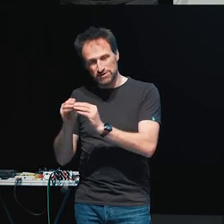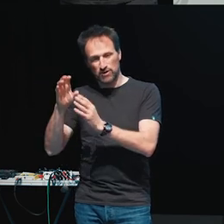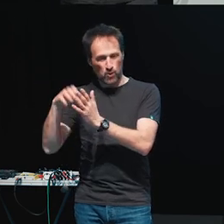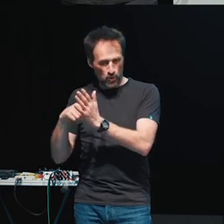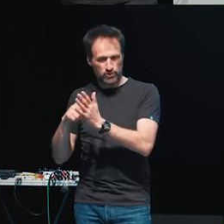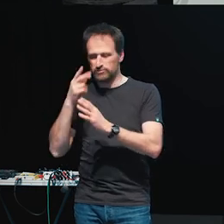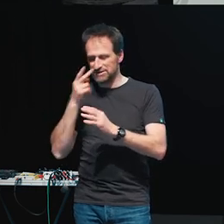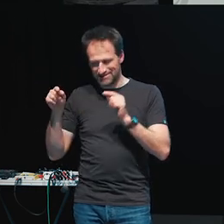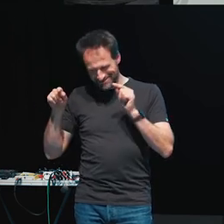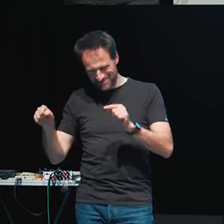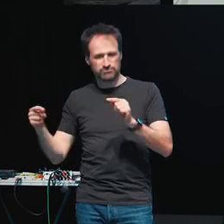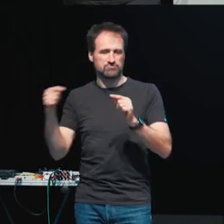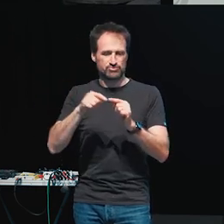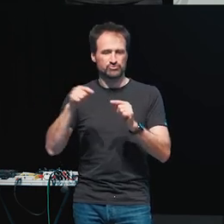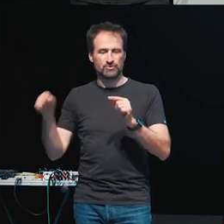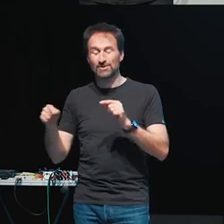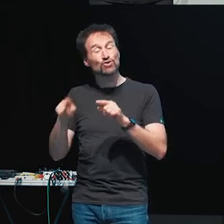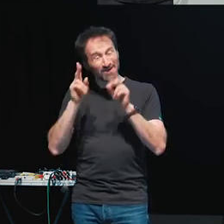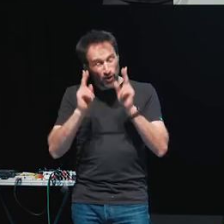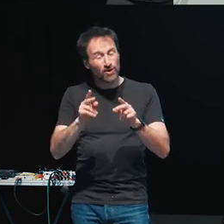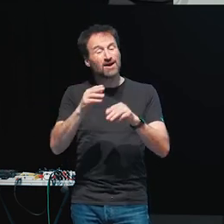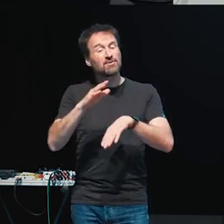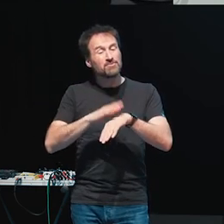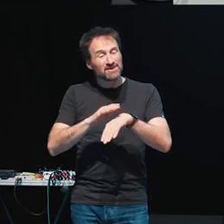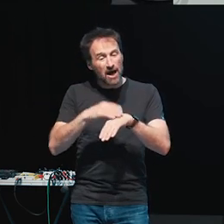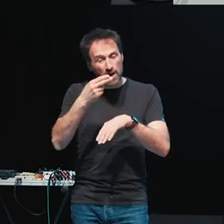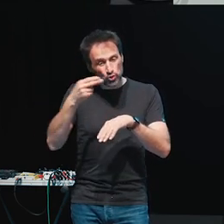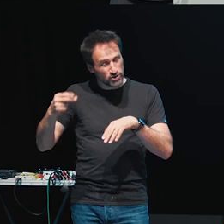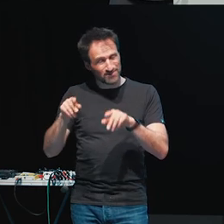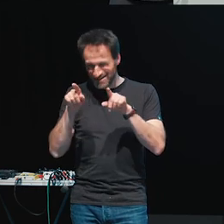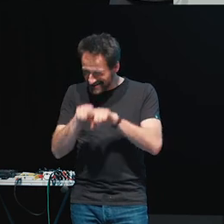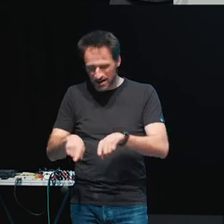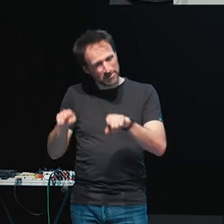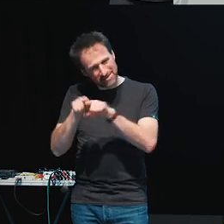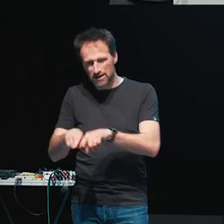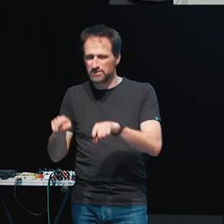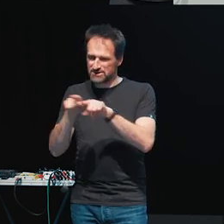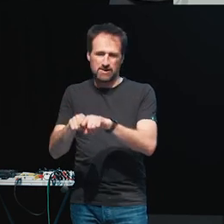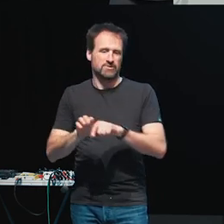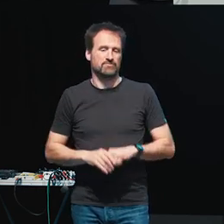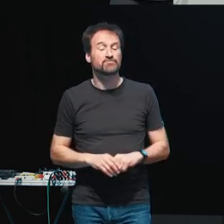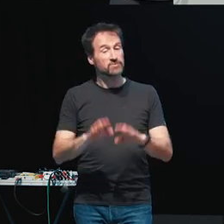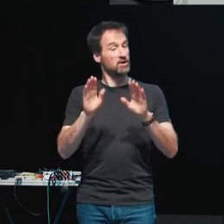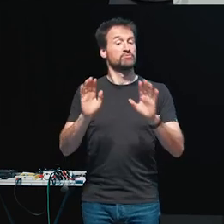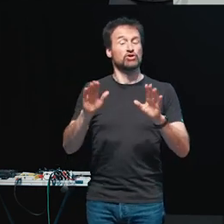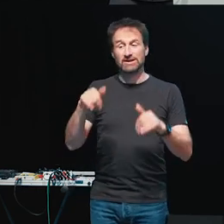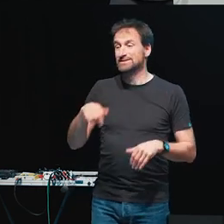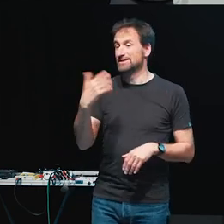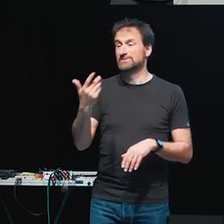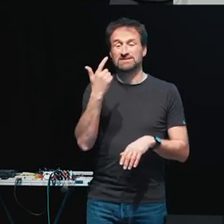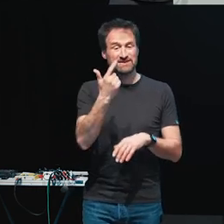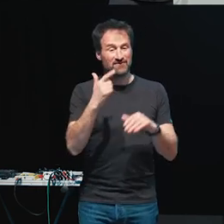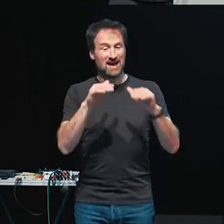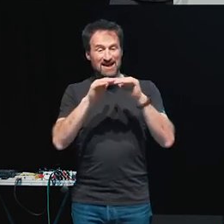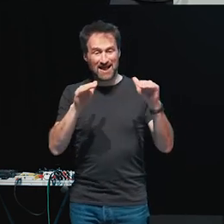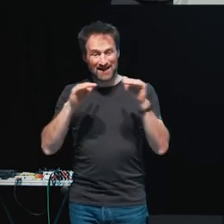implementation. And again, everything is named exactly the same. So now we have two layers, state and view. They